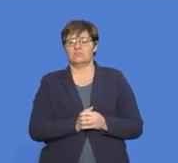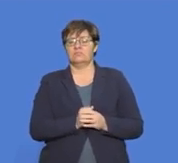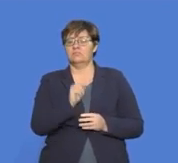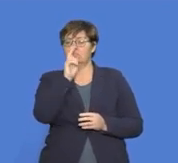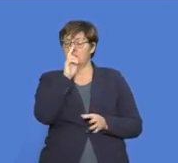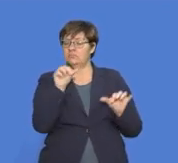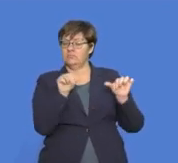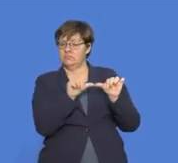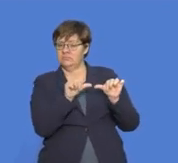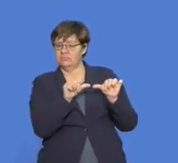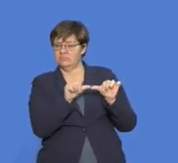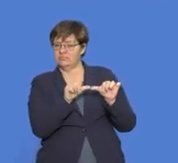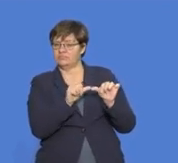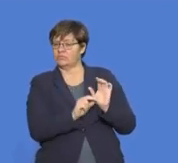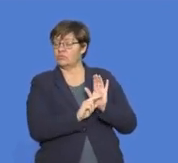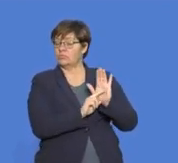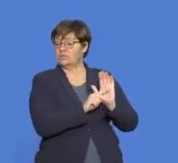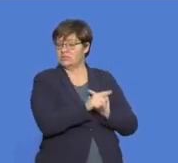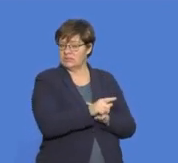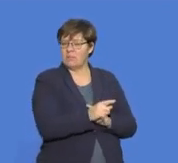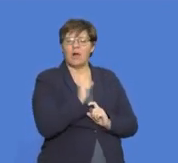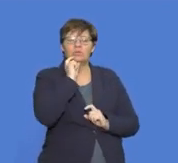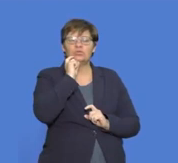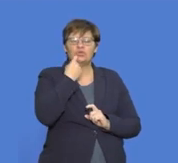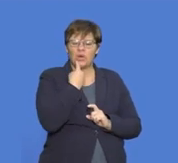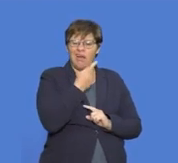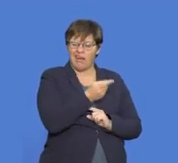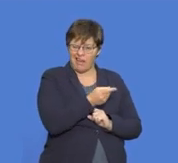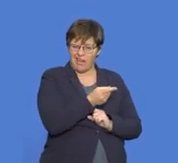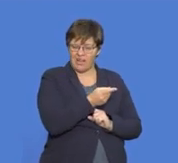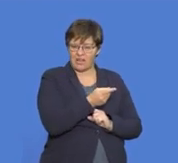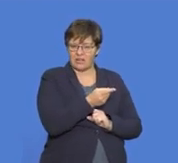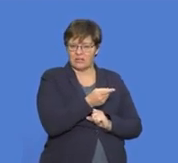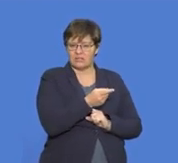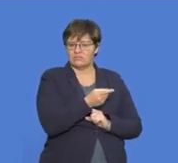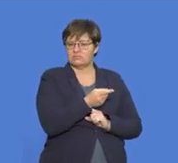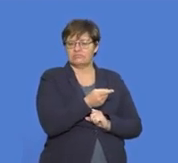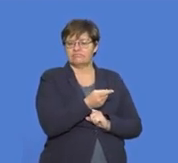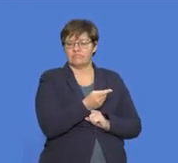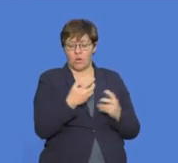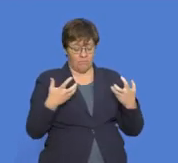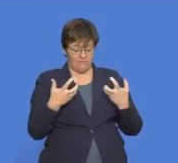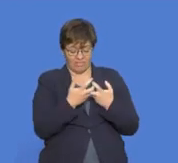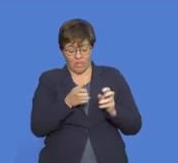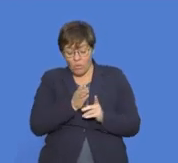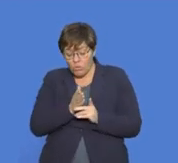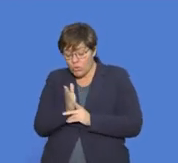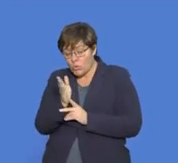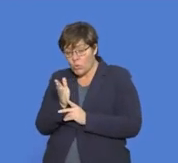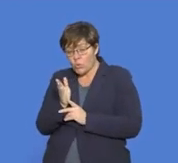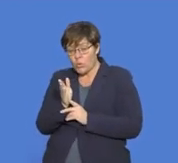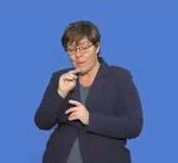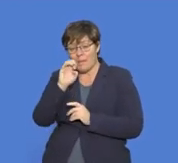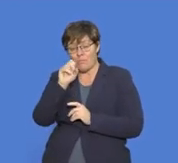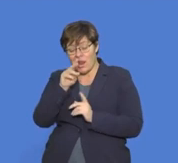those represent, for example, sugar molecules, they cannot fit through the spaces in the